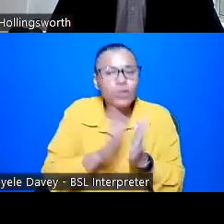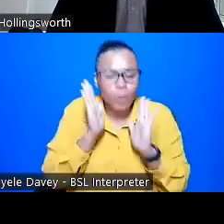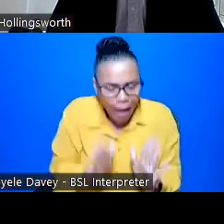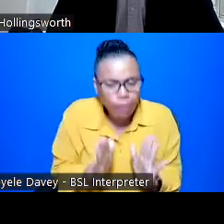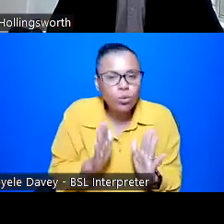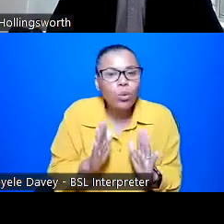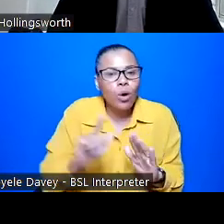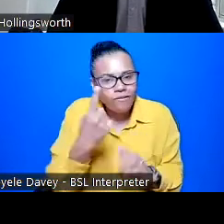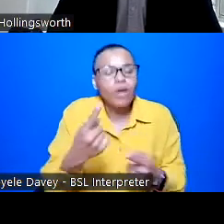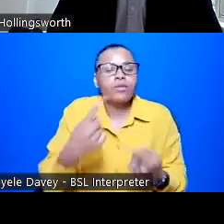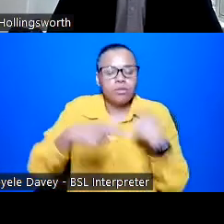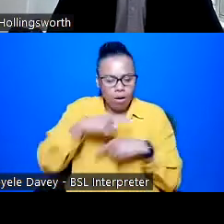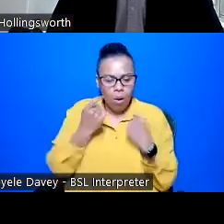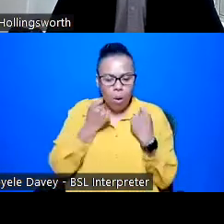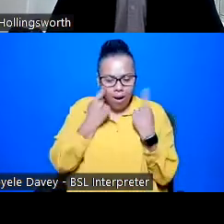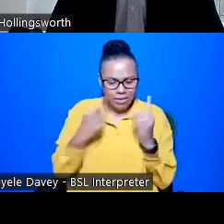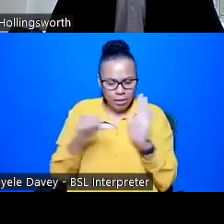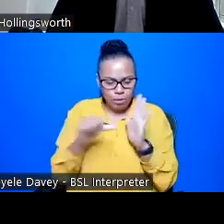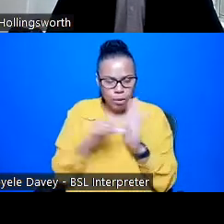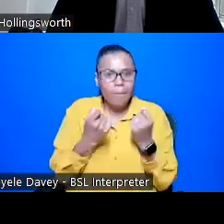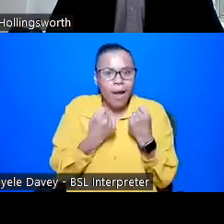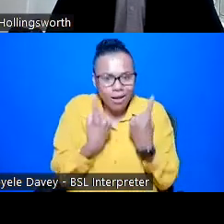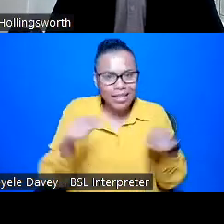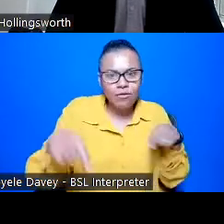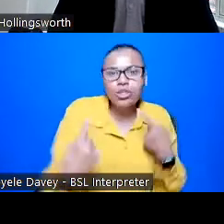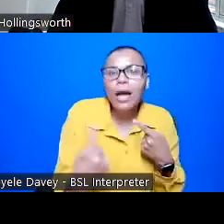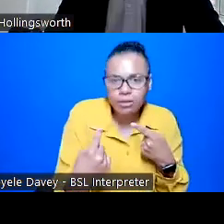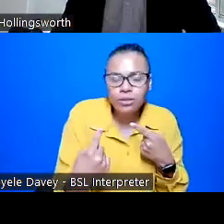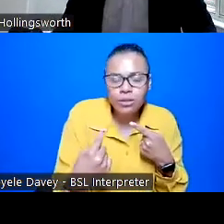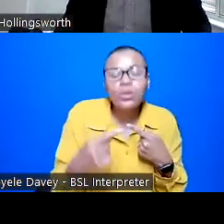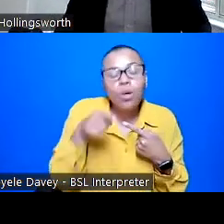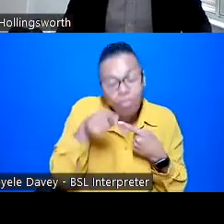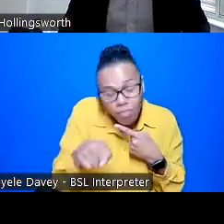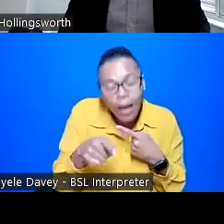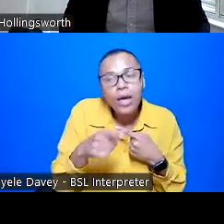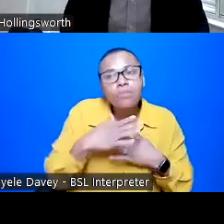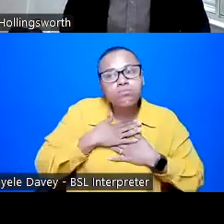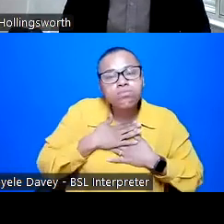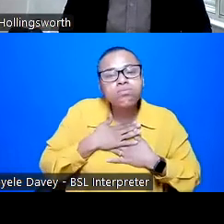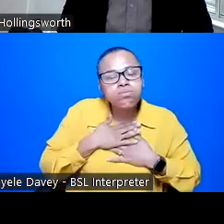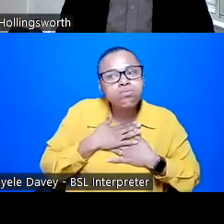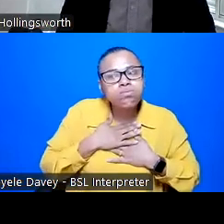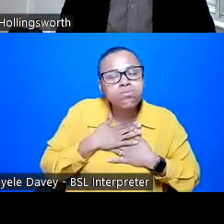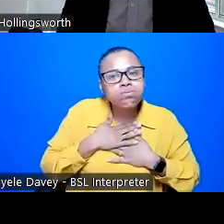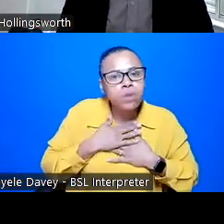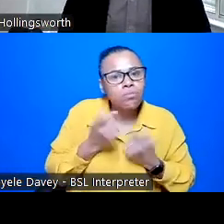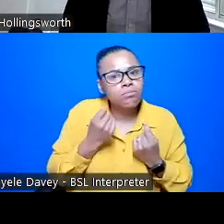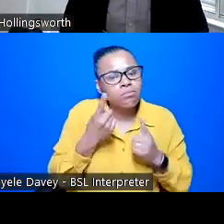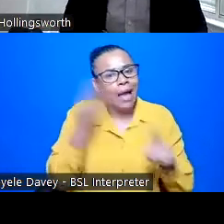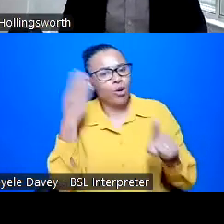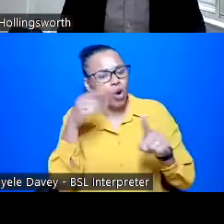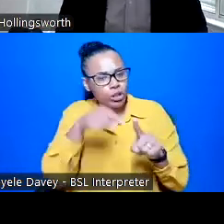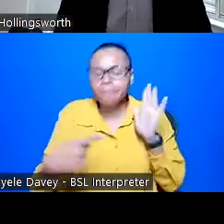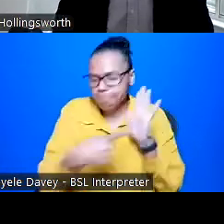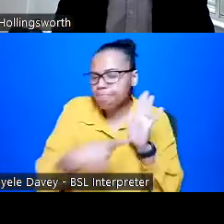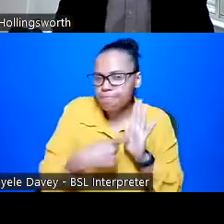and the challenges that we faced. And I think that acknowledgement was really key to where Travis came from. It's also very importantly for